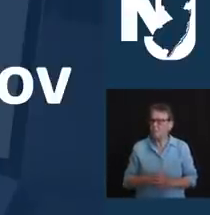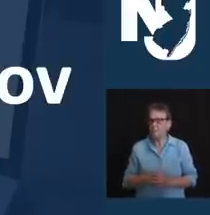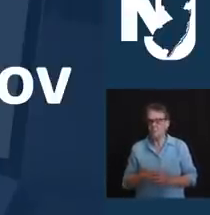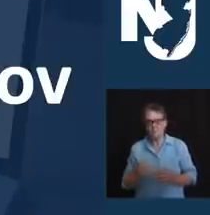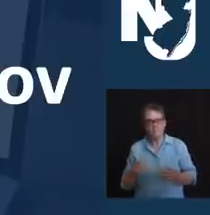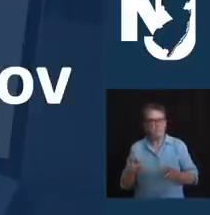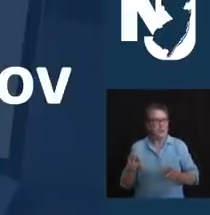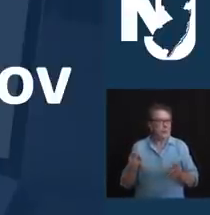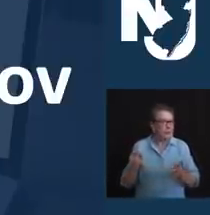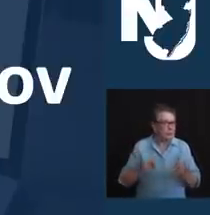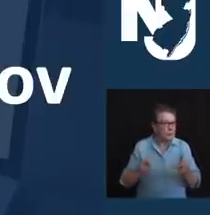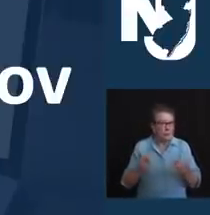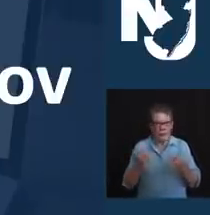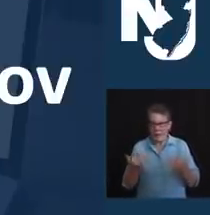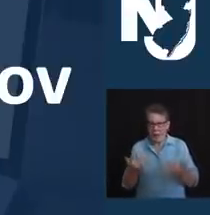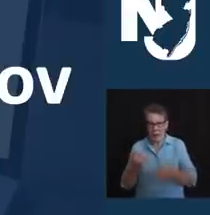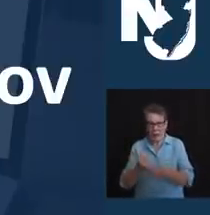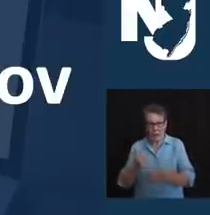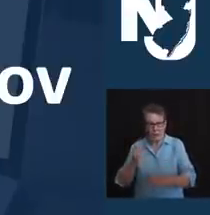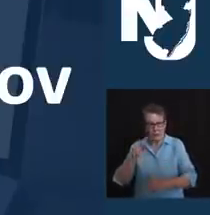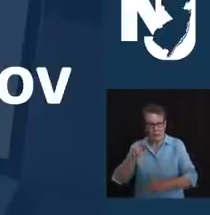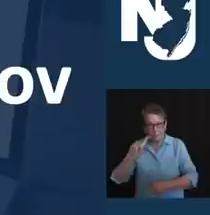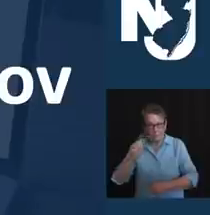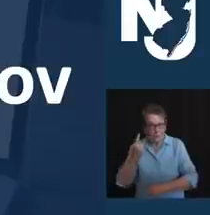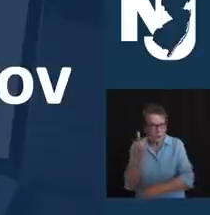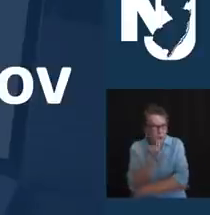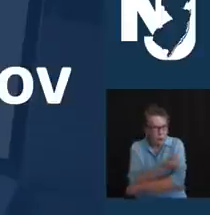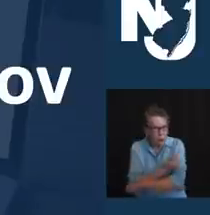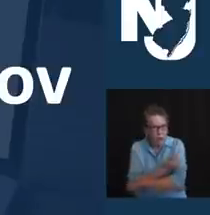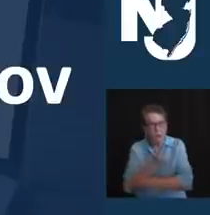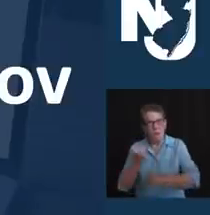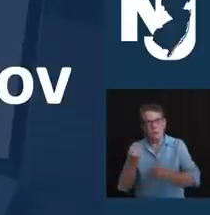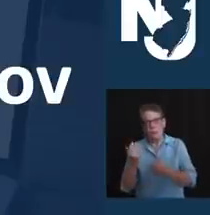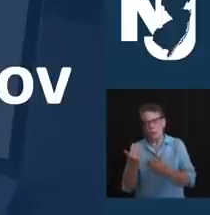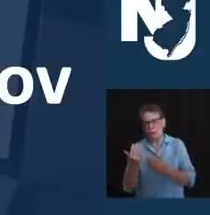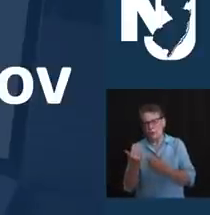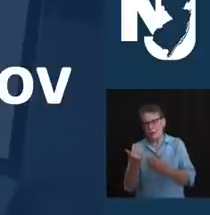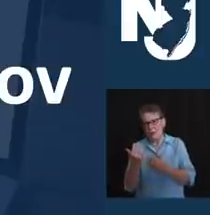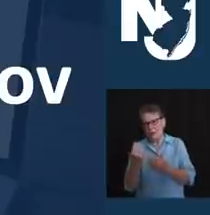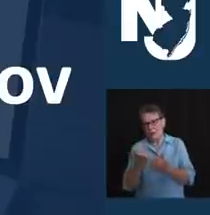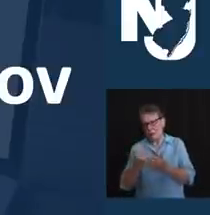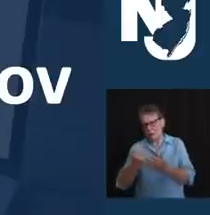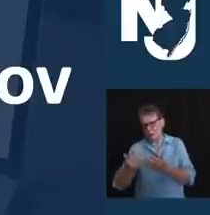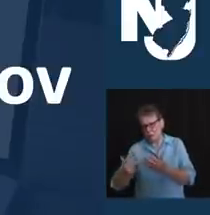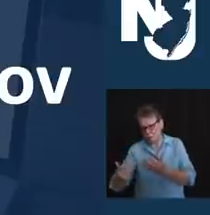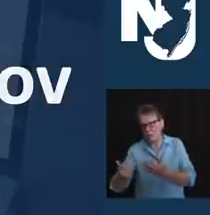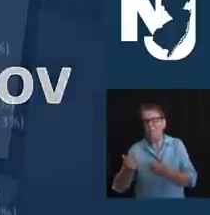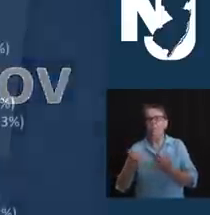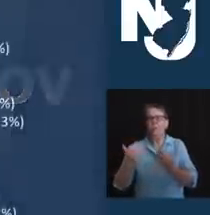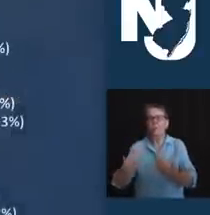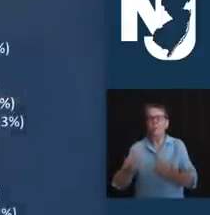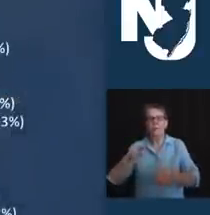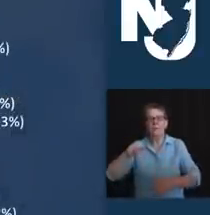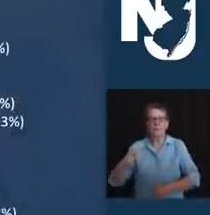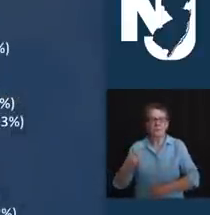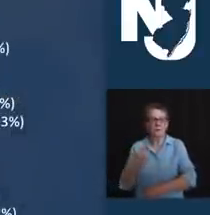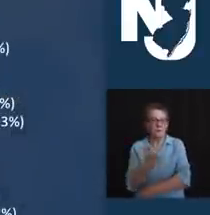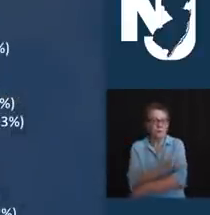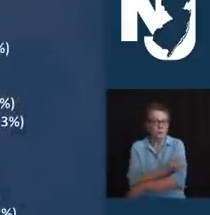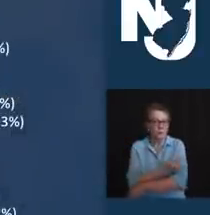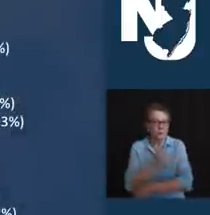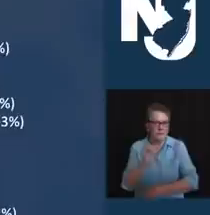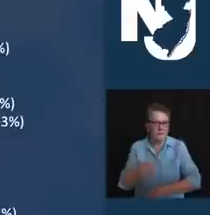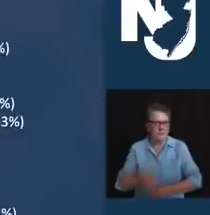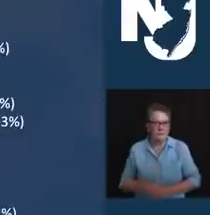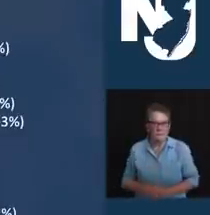2 weeks will be in line for their second as we head into June. We also needed this time to make sure that the